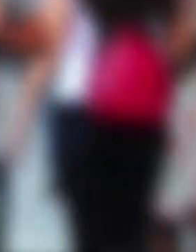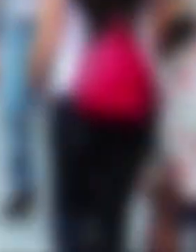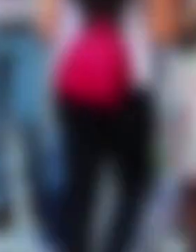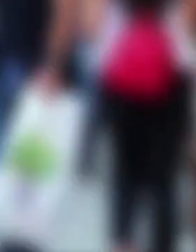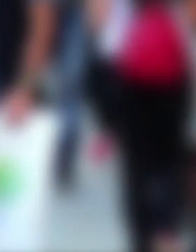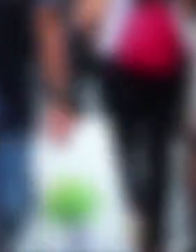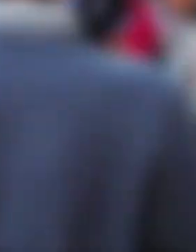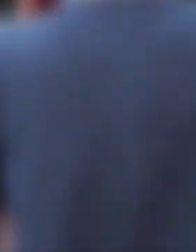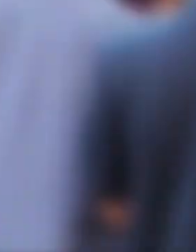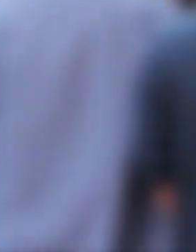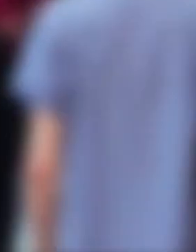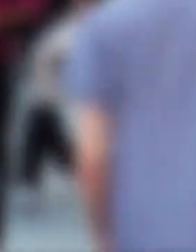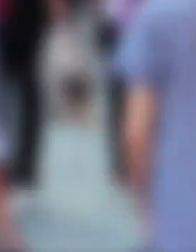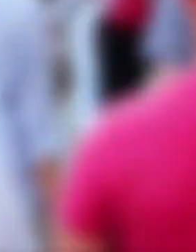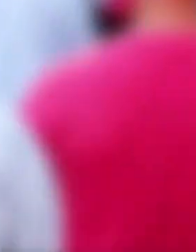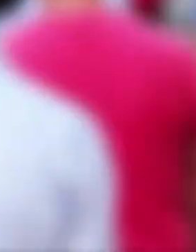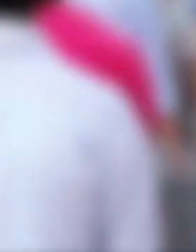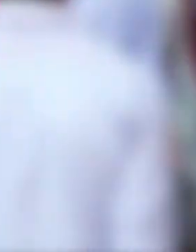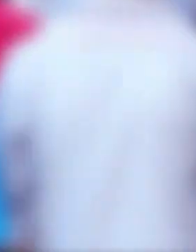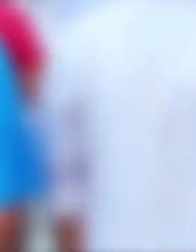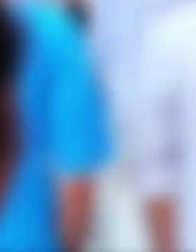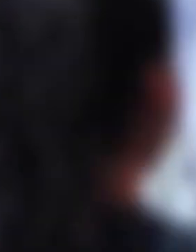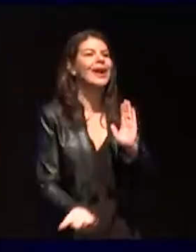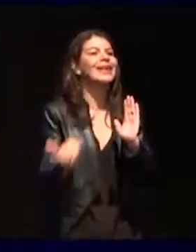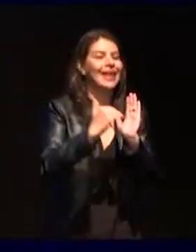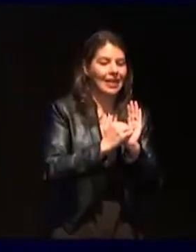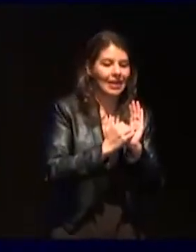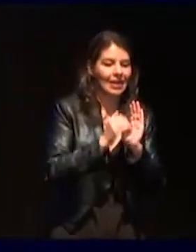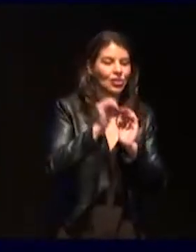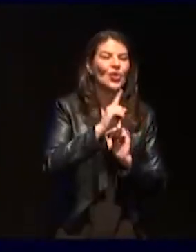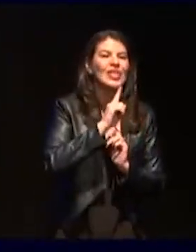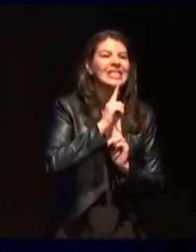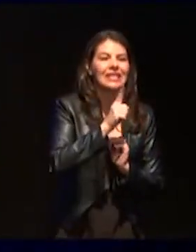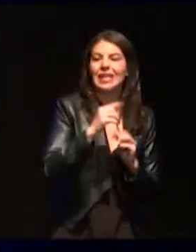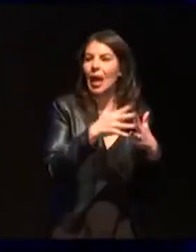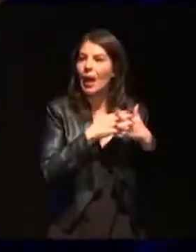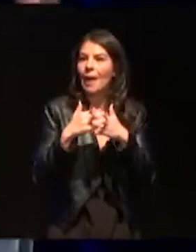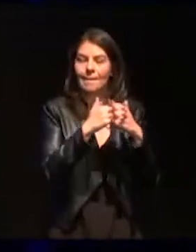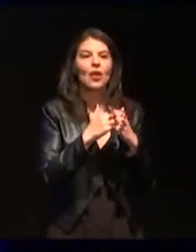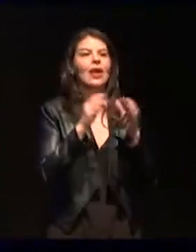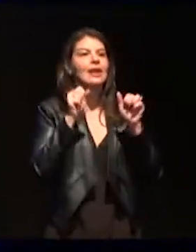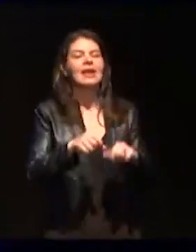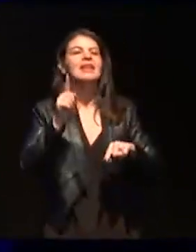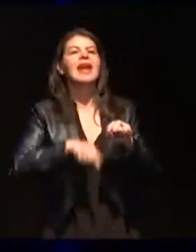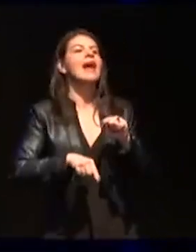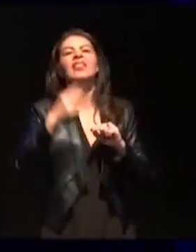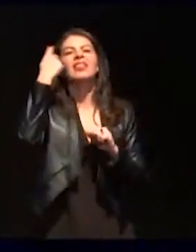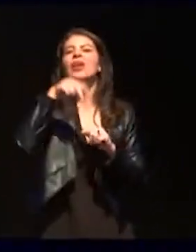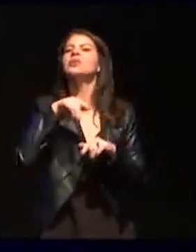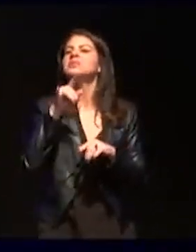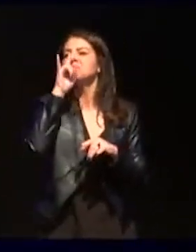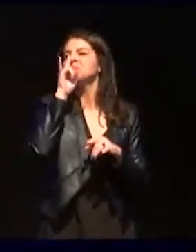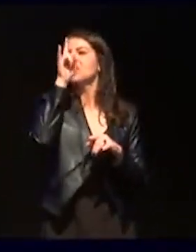dynamic so that the world can be made new again. And so this, as America can't stand on a high moral ground